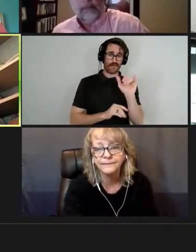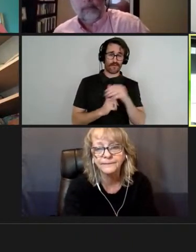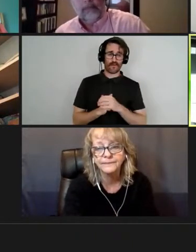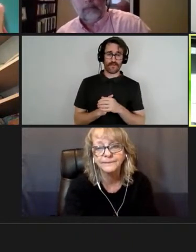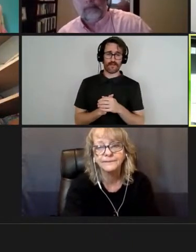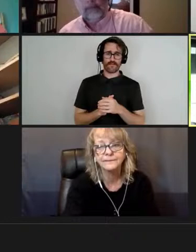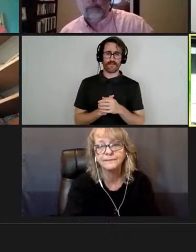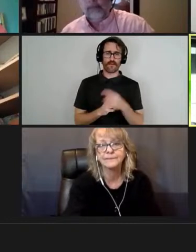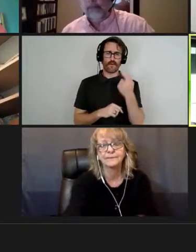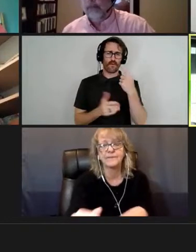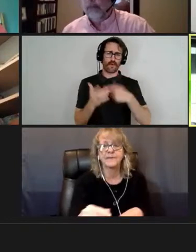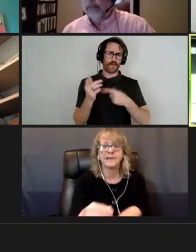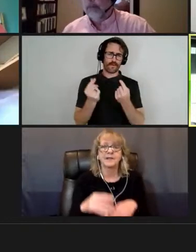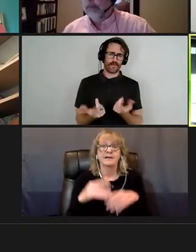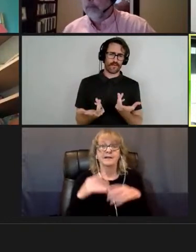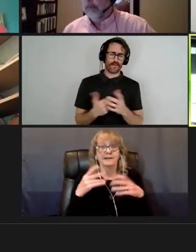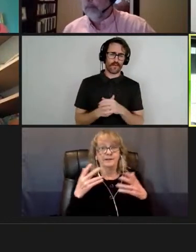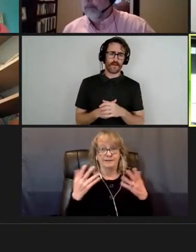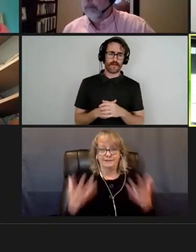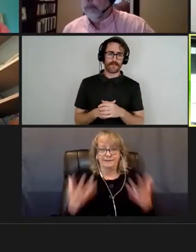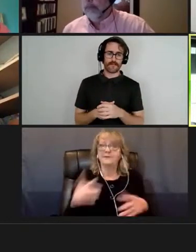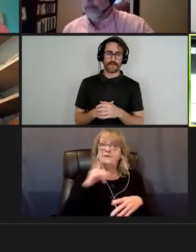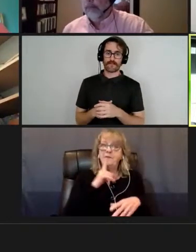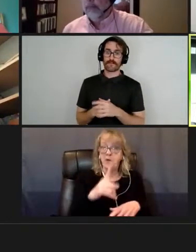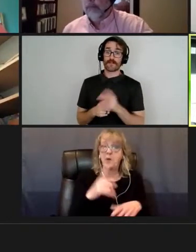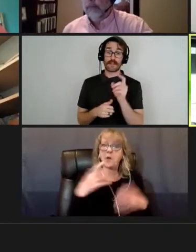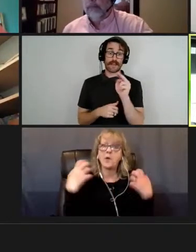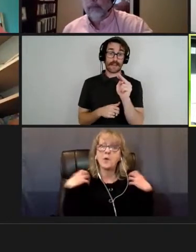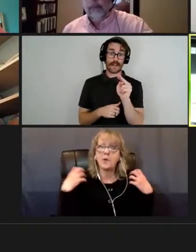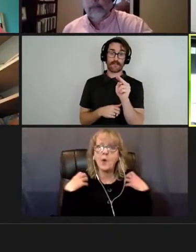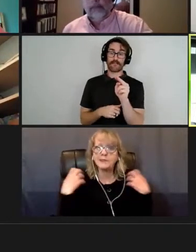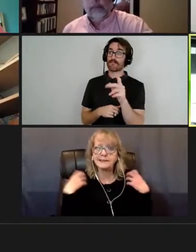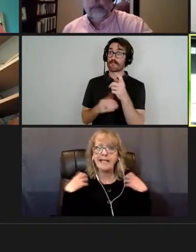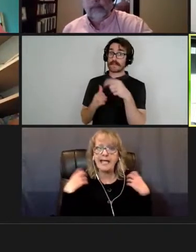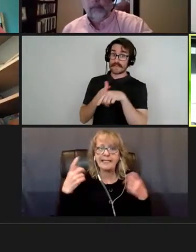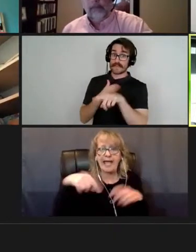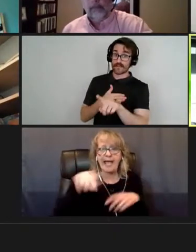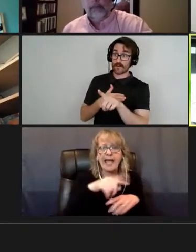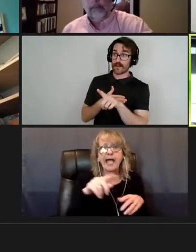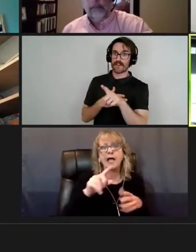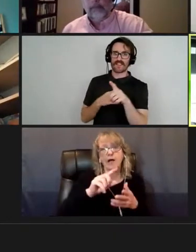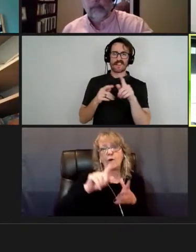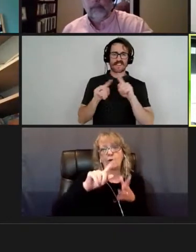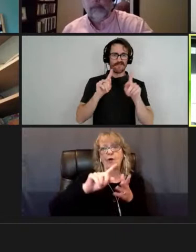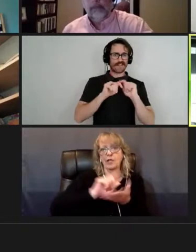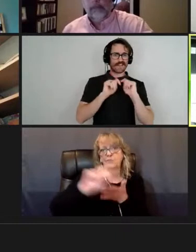that? Councillor, we are starting next week. Crews will start to